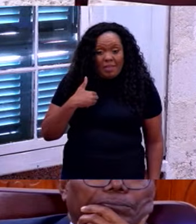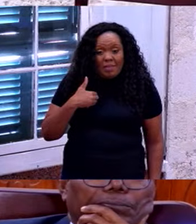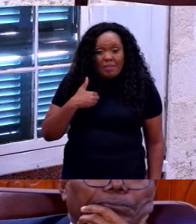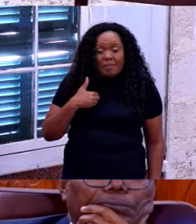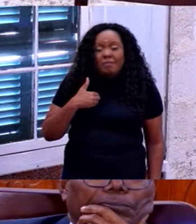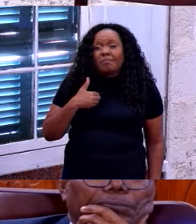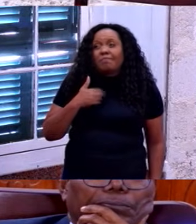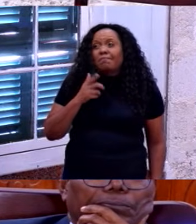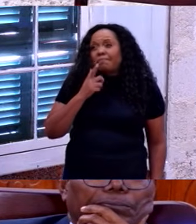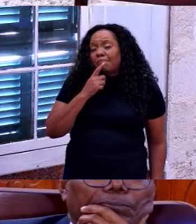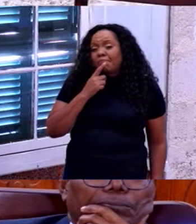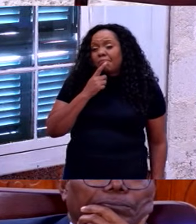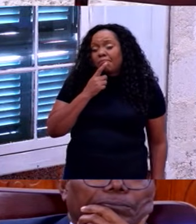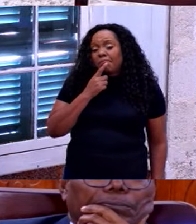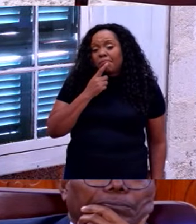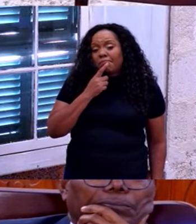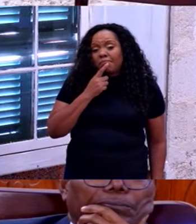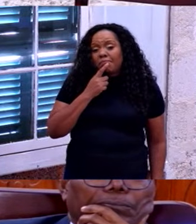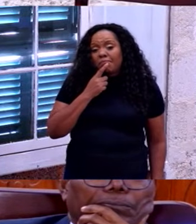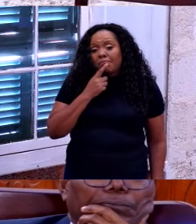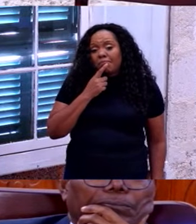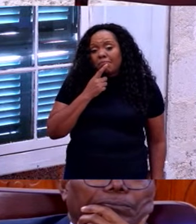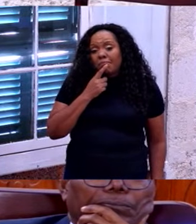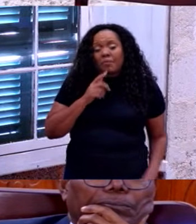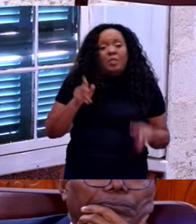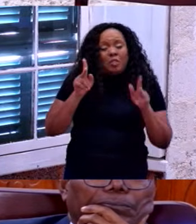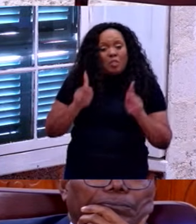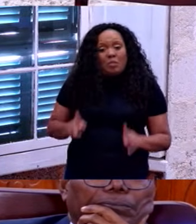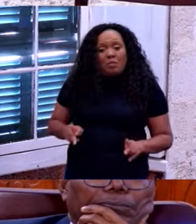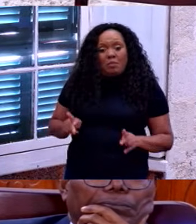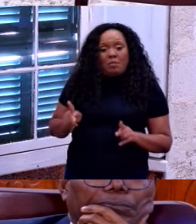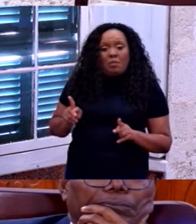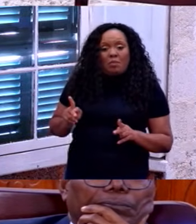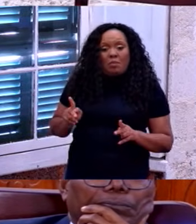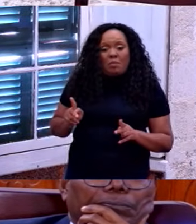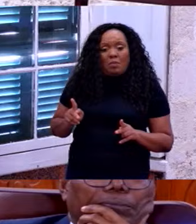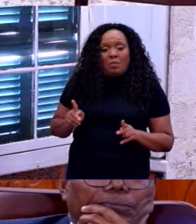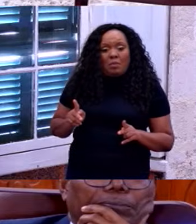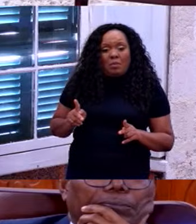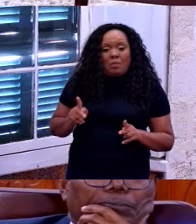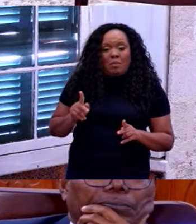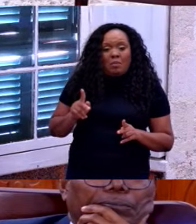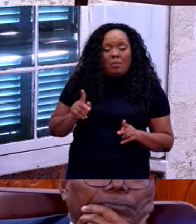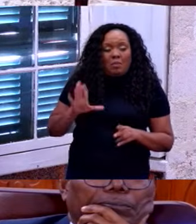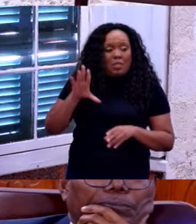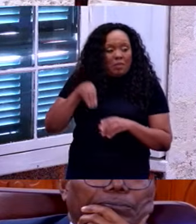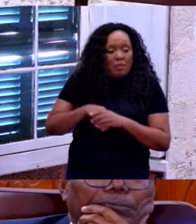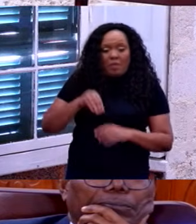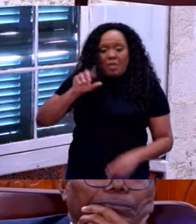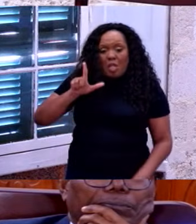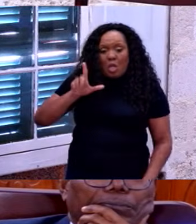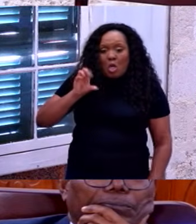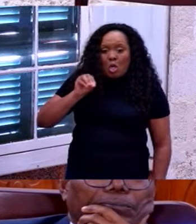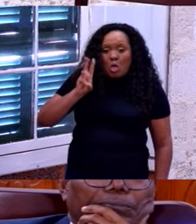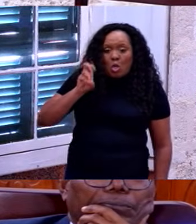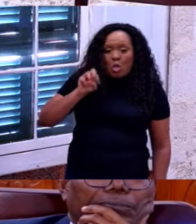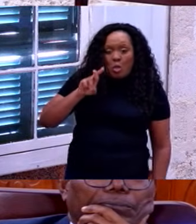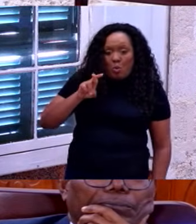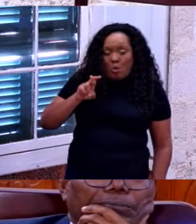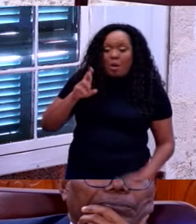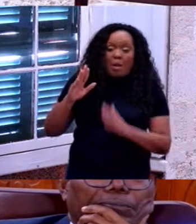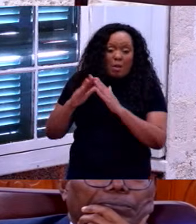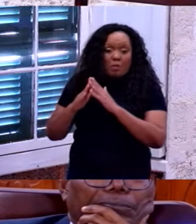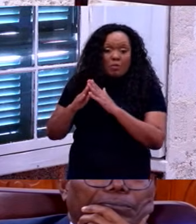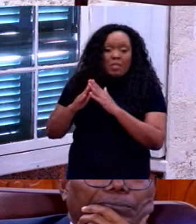somebody move from the lower house to being a judge. We've had somebody move from the